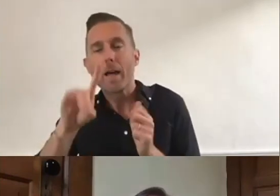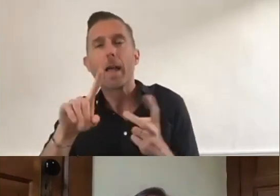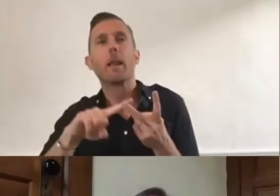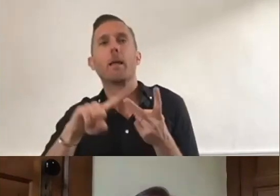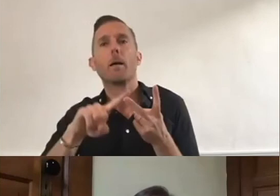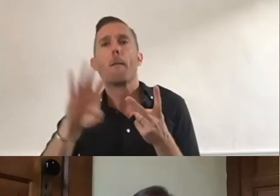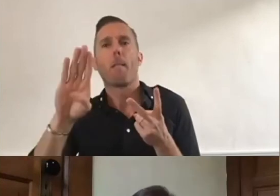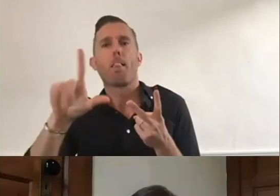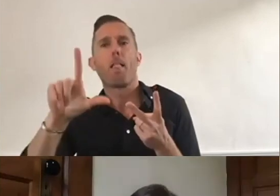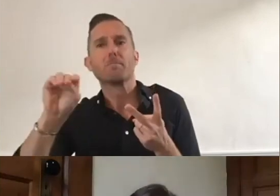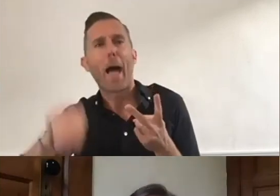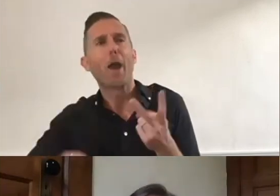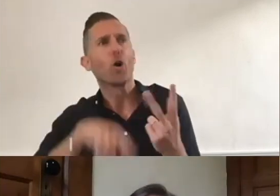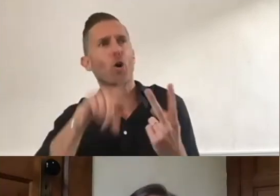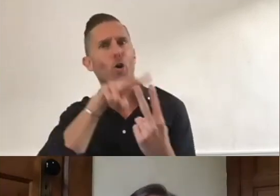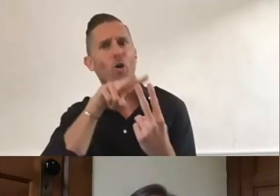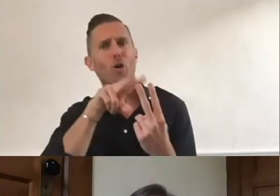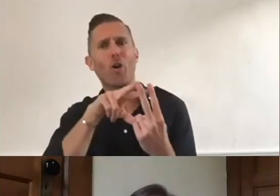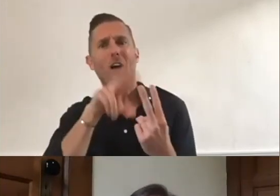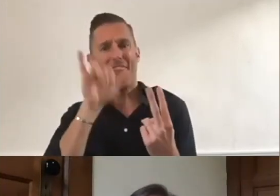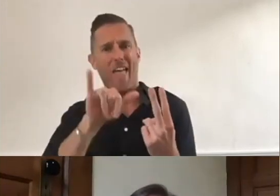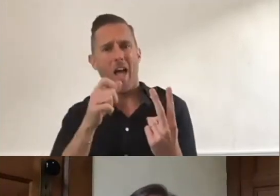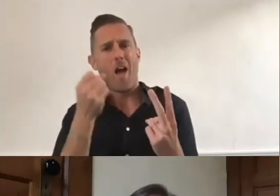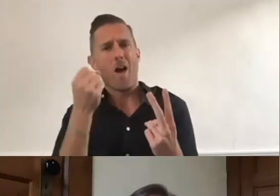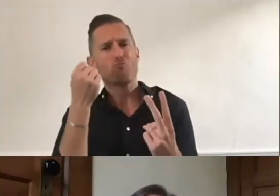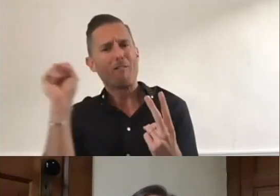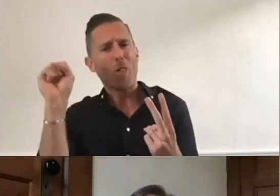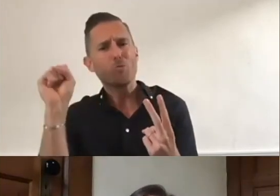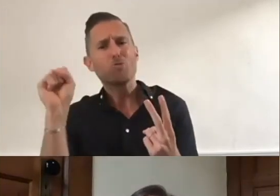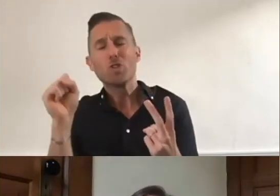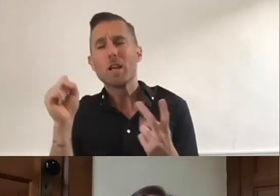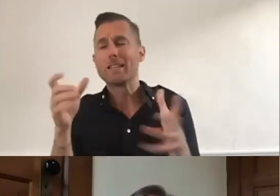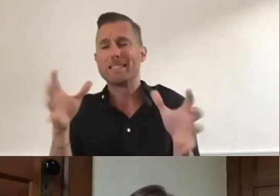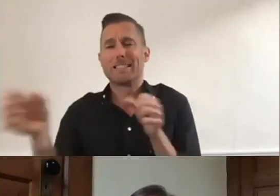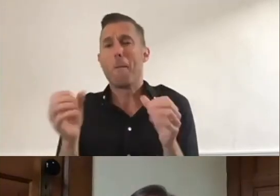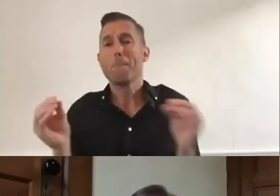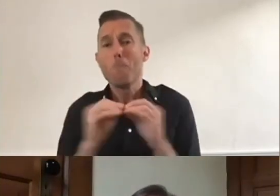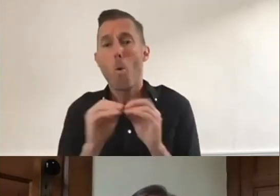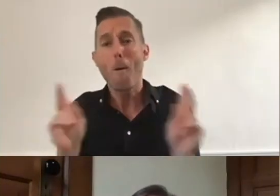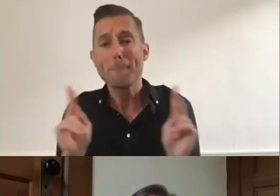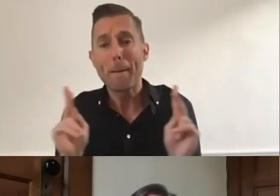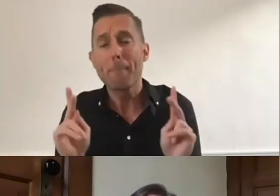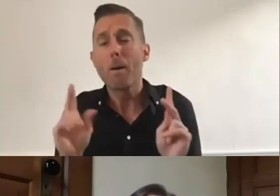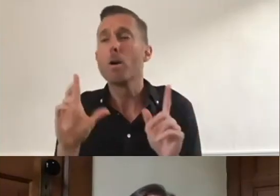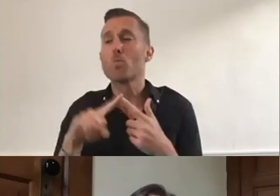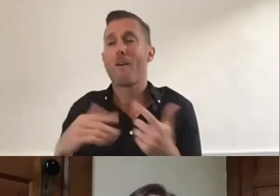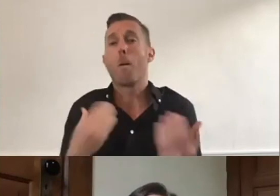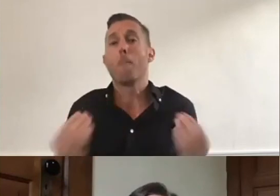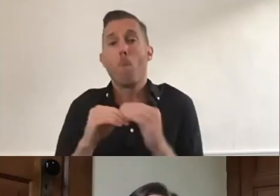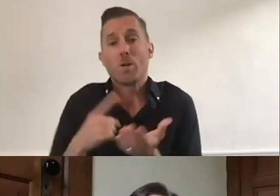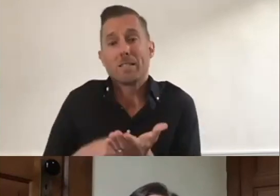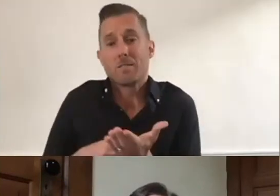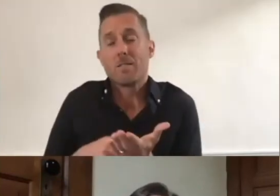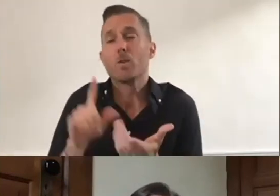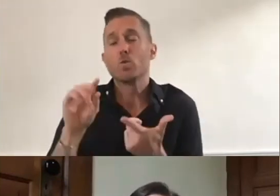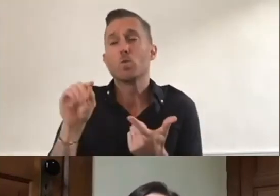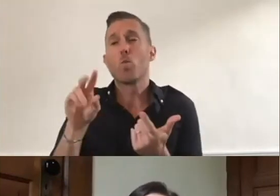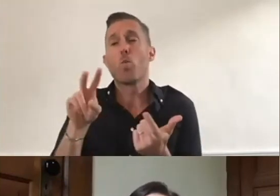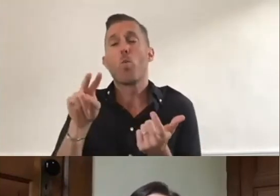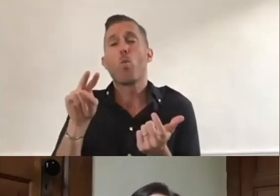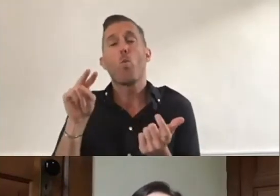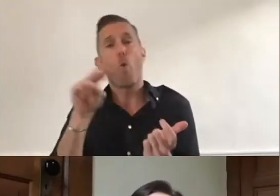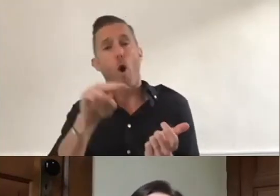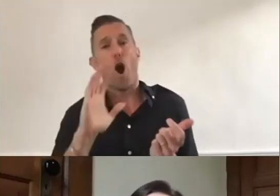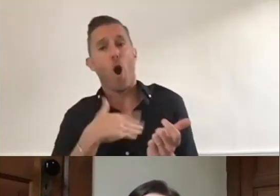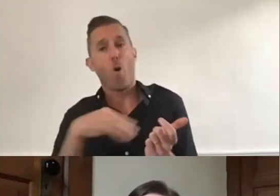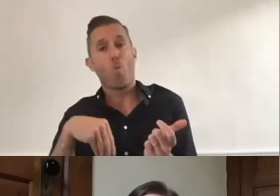and that revolution, bringing in more people and how we can have discussions and watch our white characters